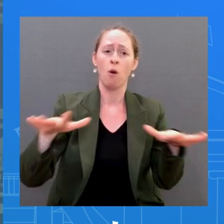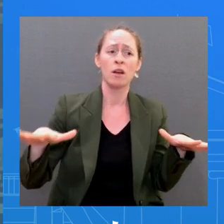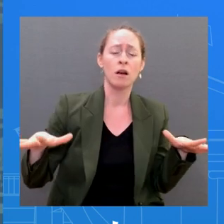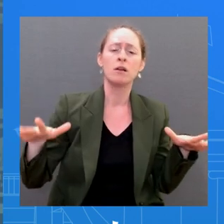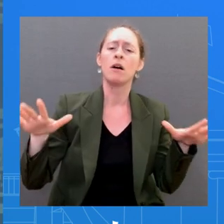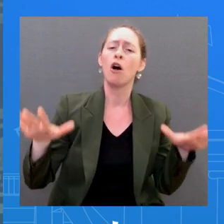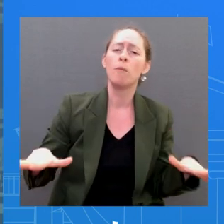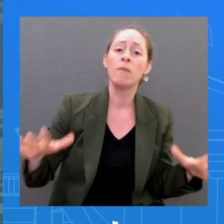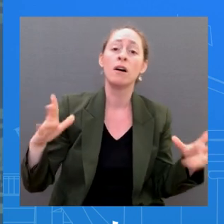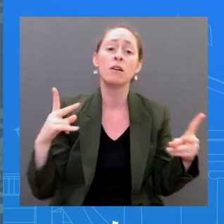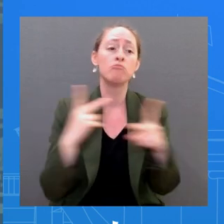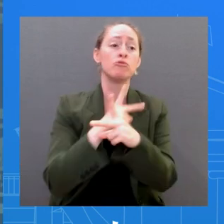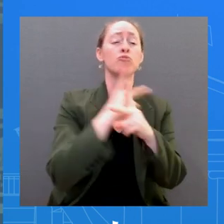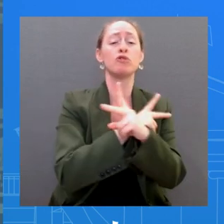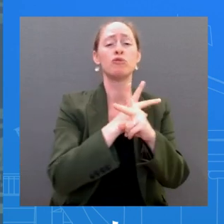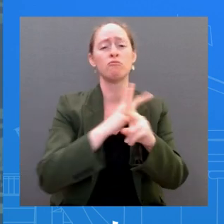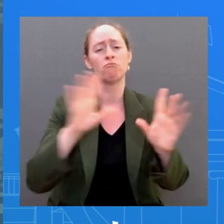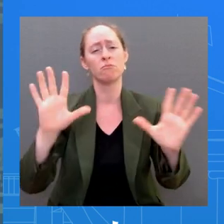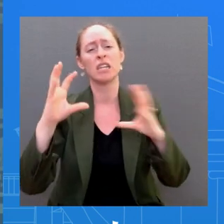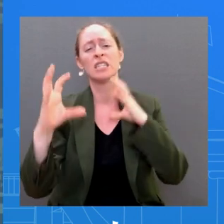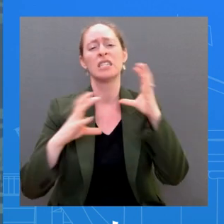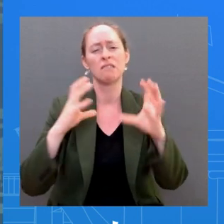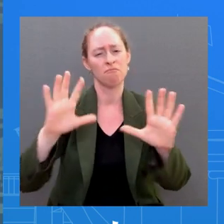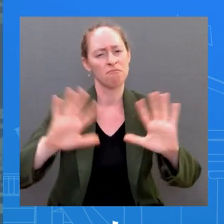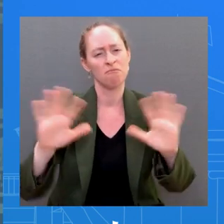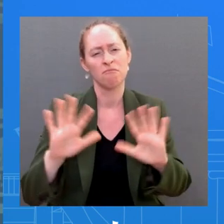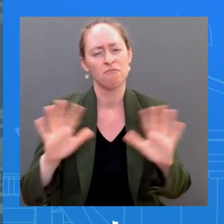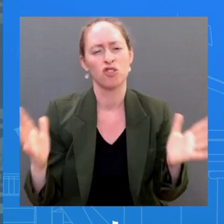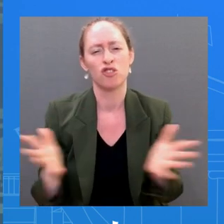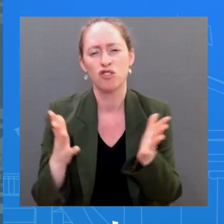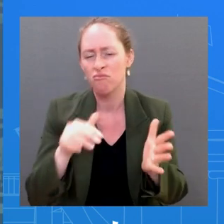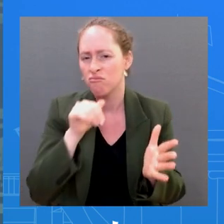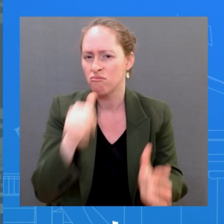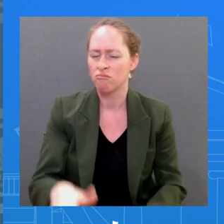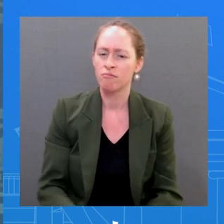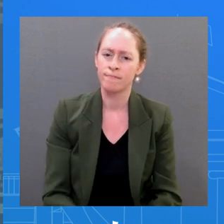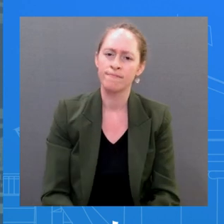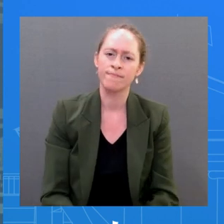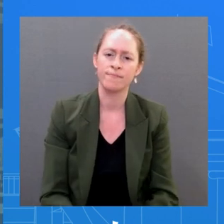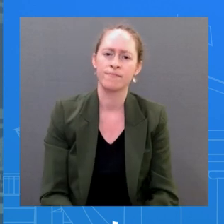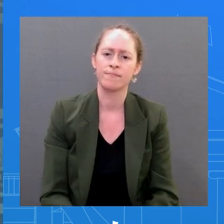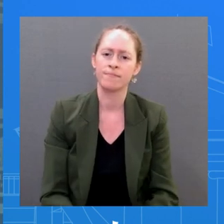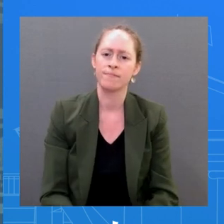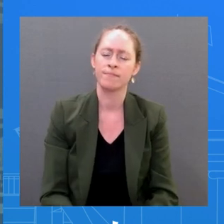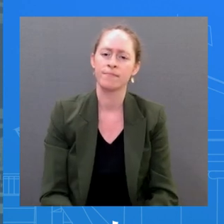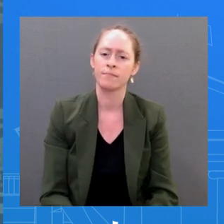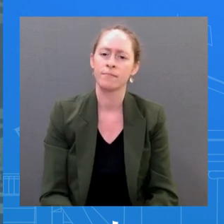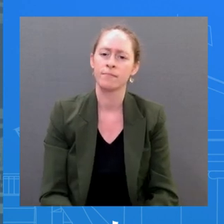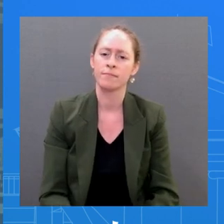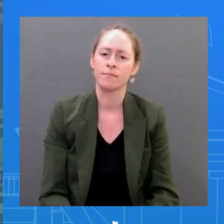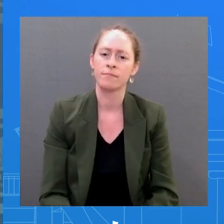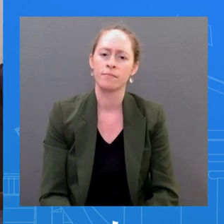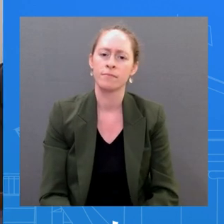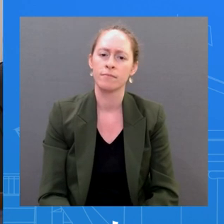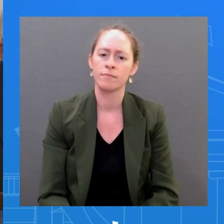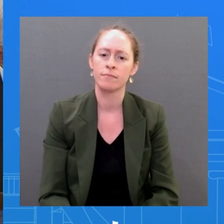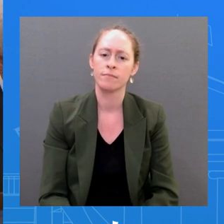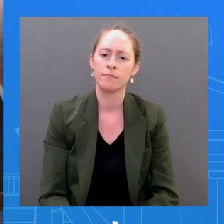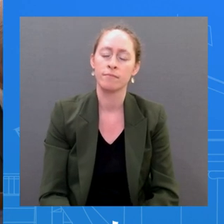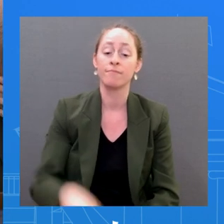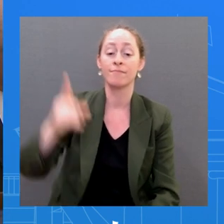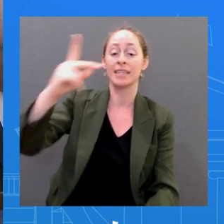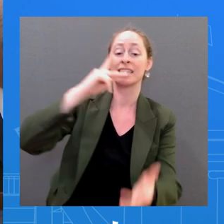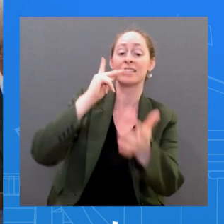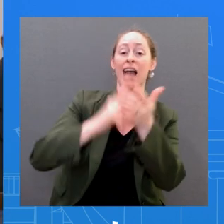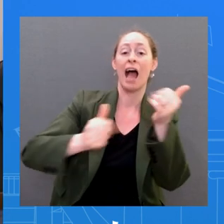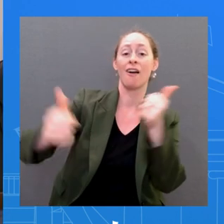Secretary Yellen said over the weekend to CNN that she was wrong in predicting that inflation was transitory, and shortly afterward, Treasury walked back the statement.